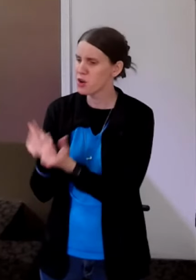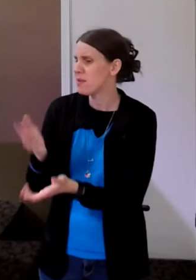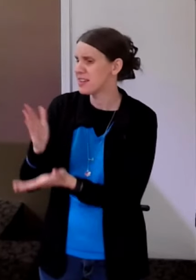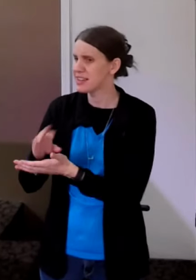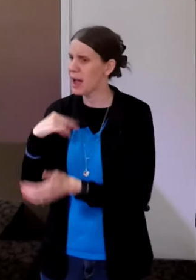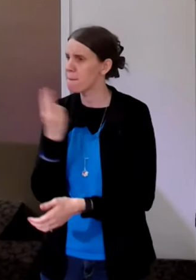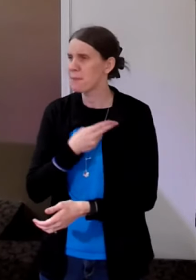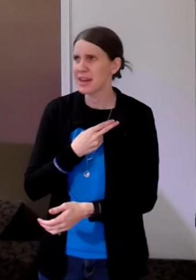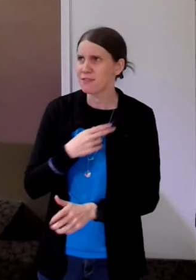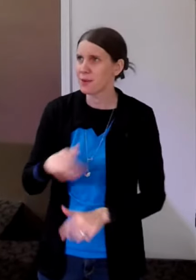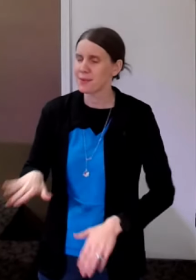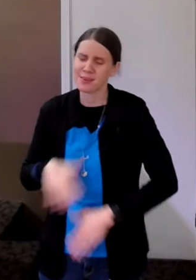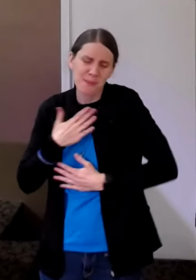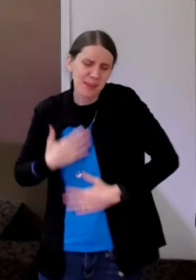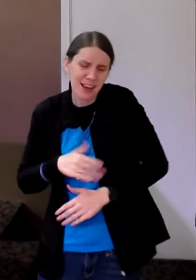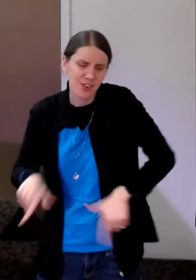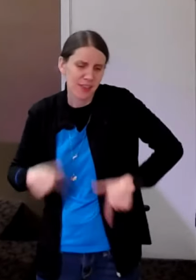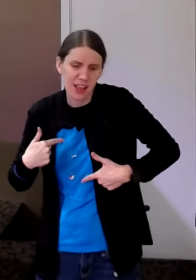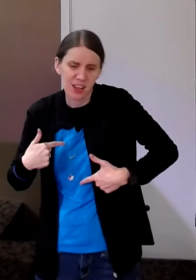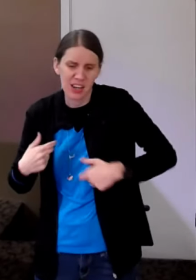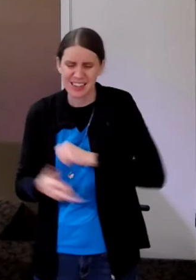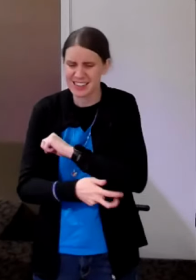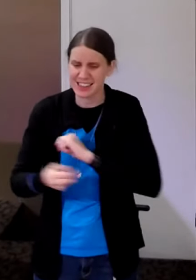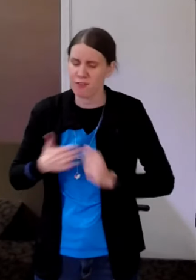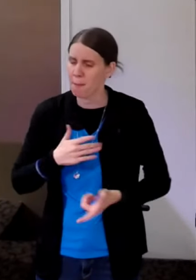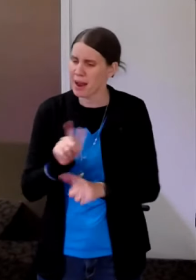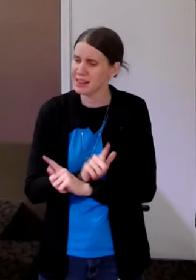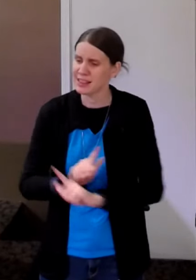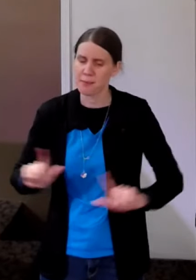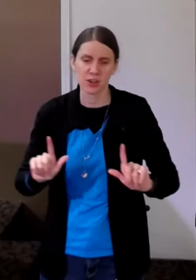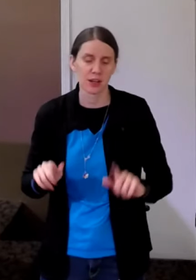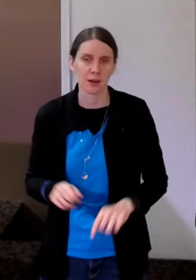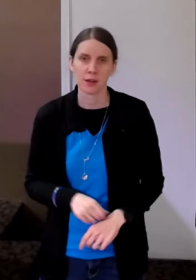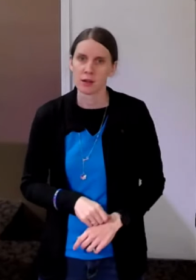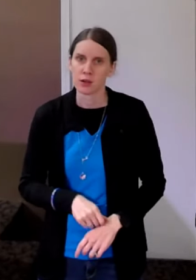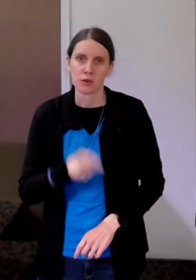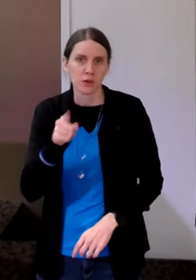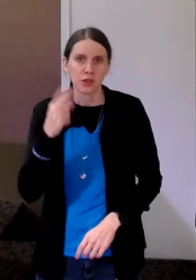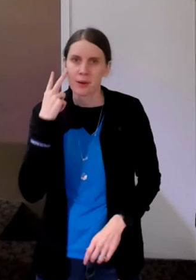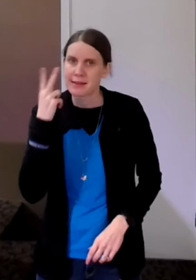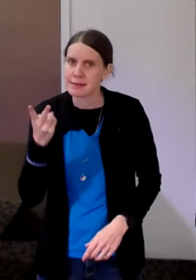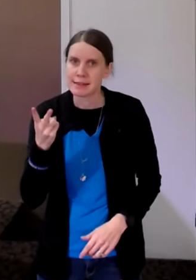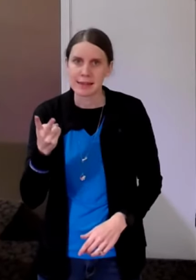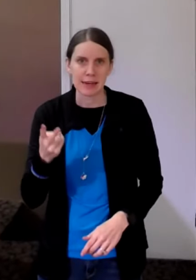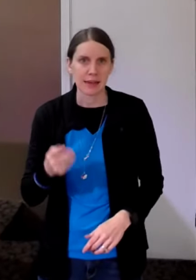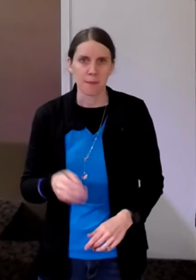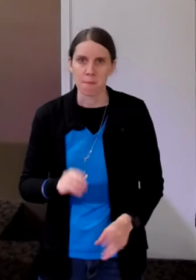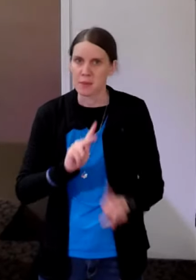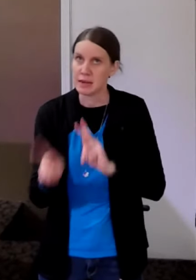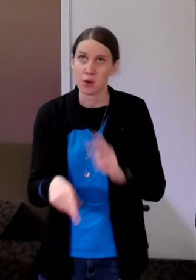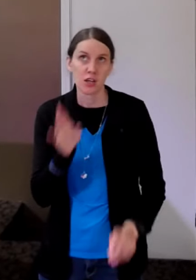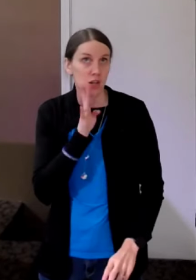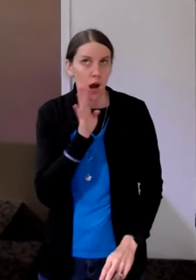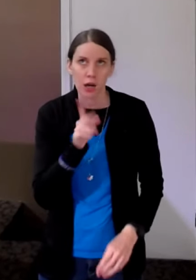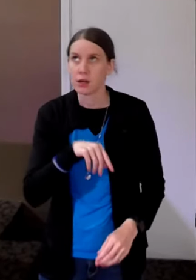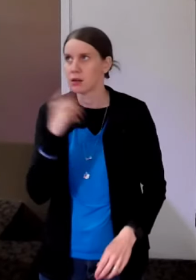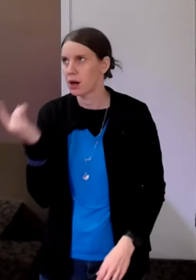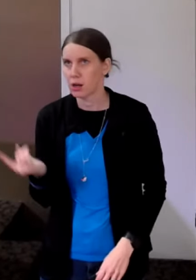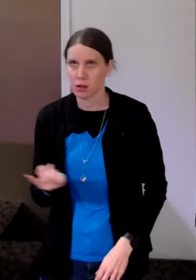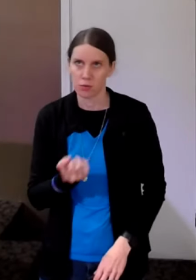me from a life of leisure or taking away my liberty or... You know, and you hear all these words all the time.